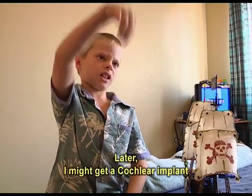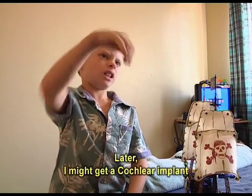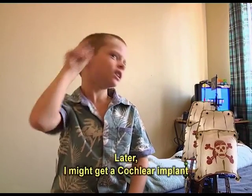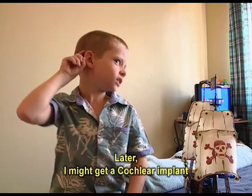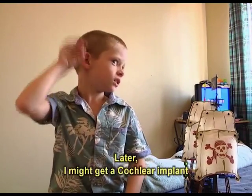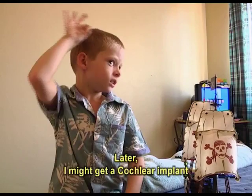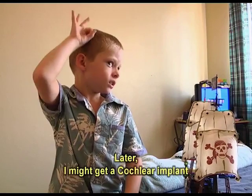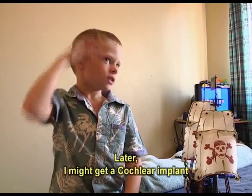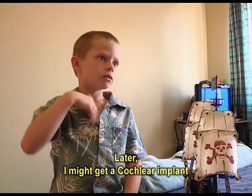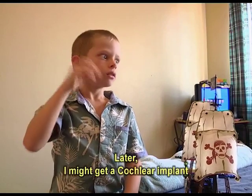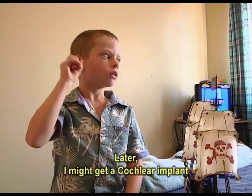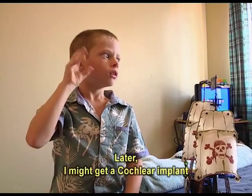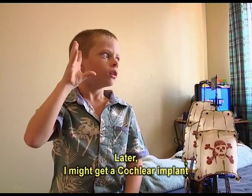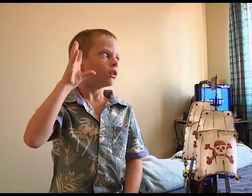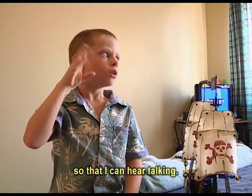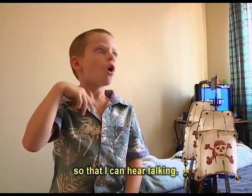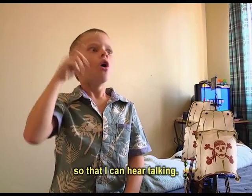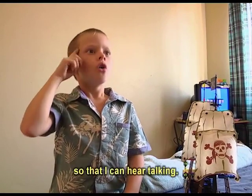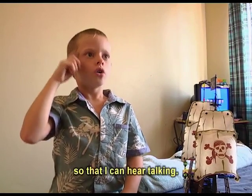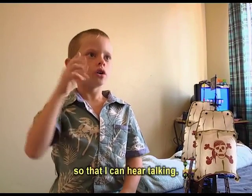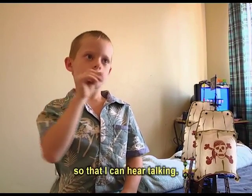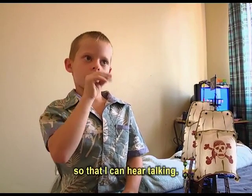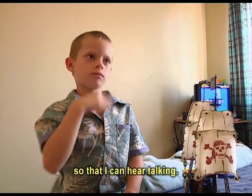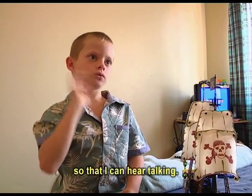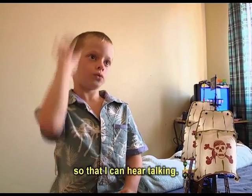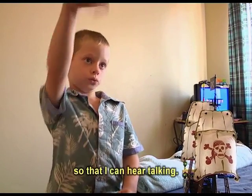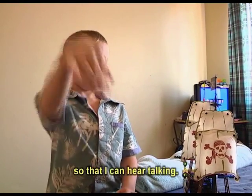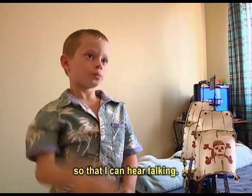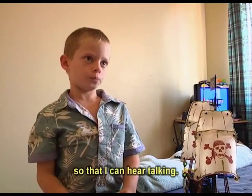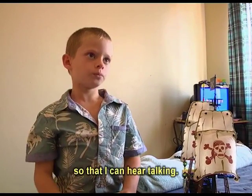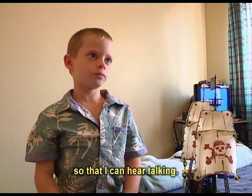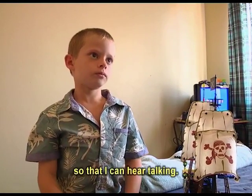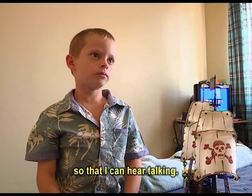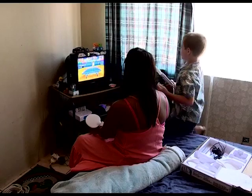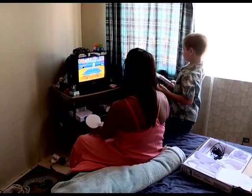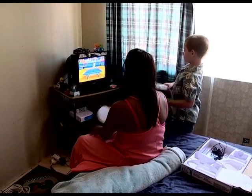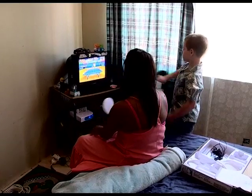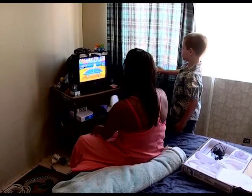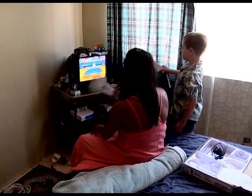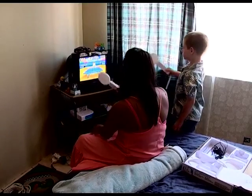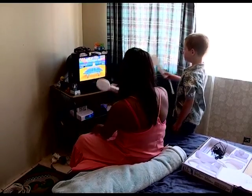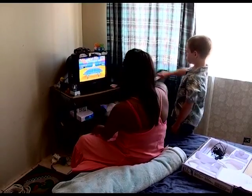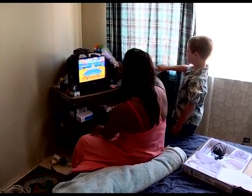Later, I might get a cochlear implant so that I can hear talking.